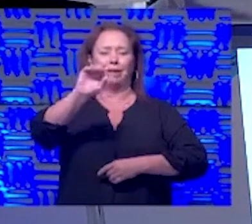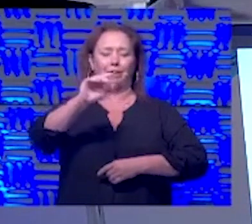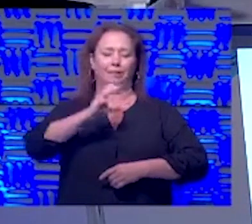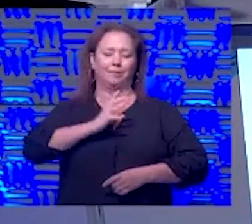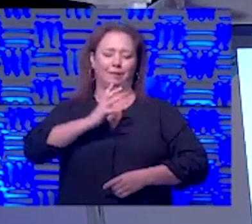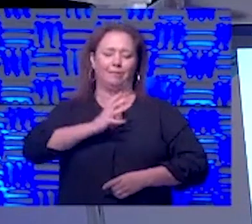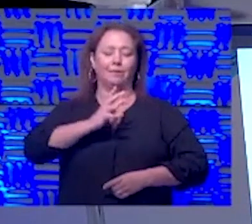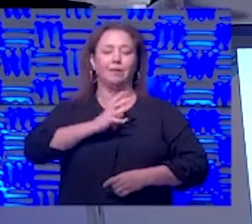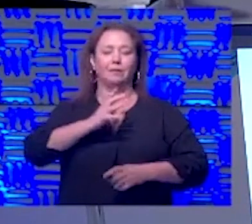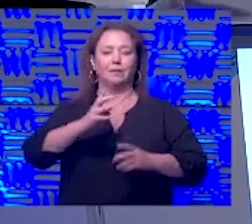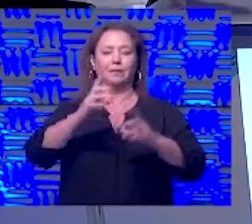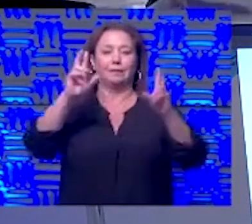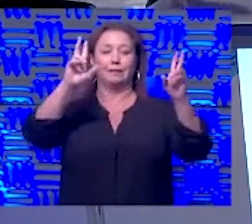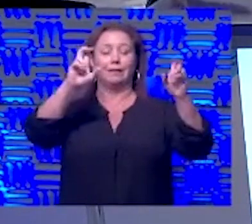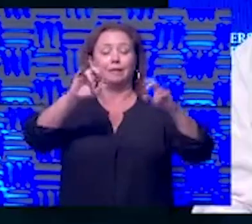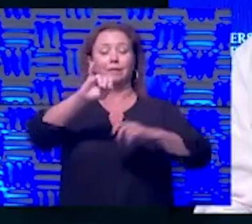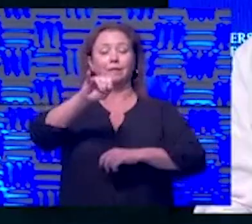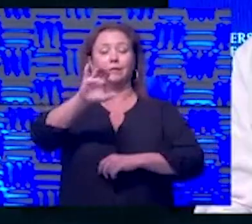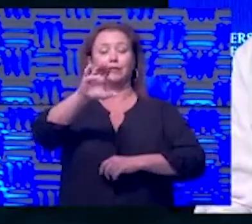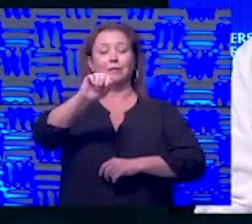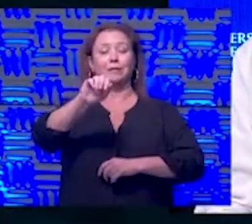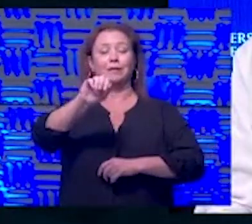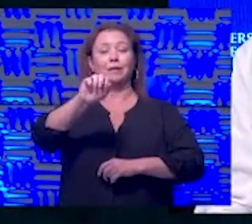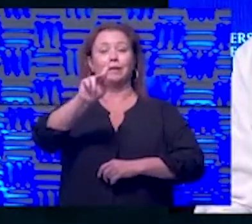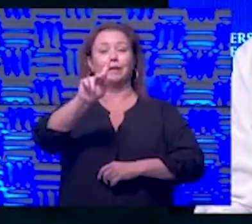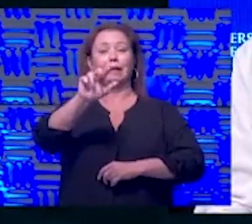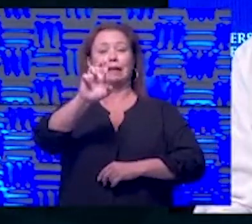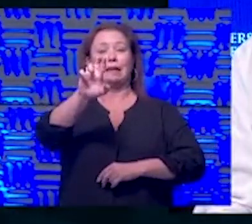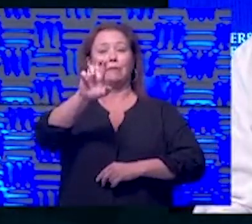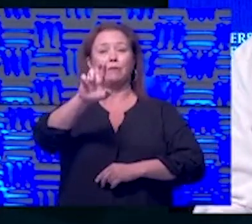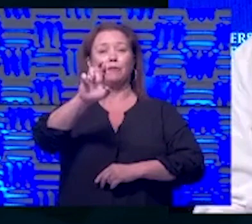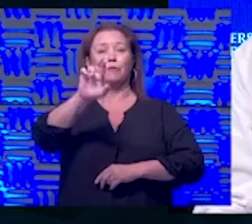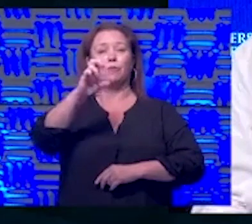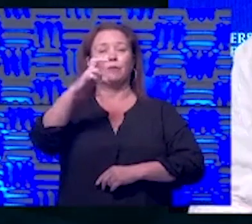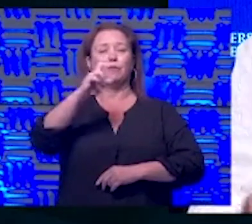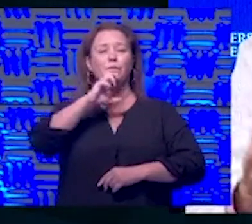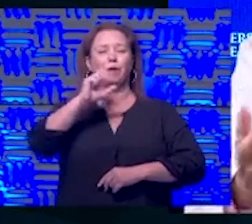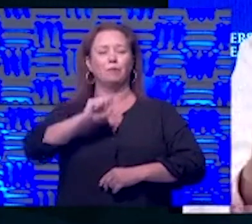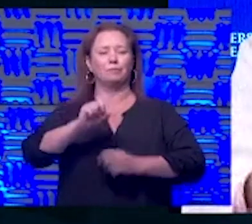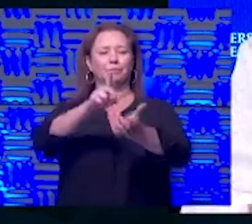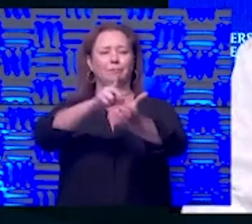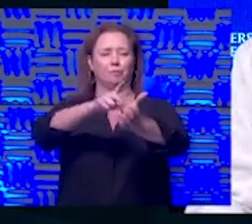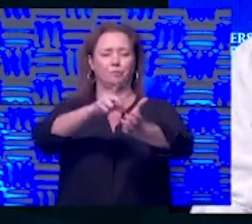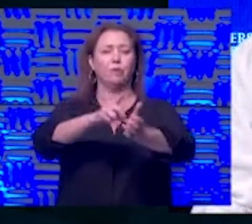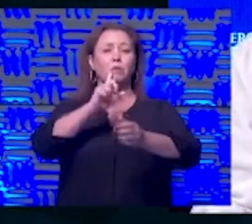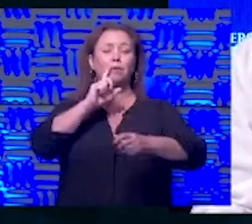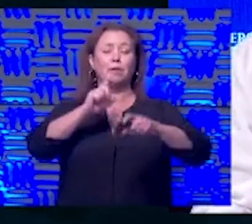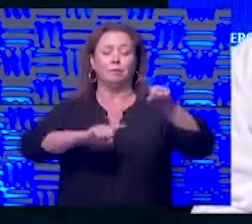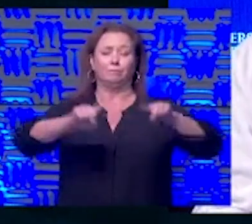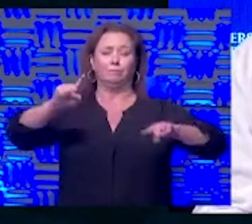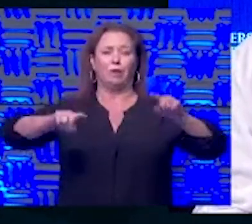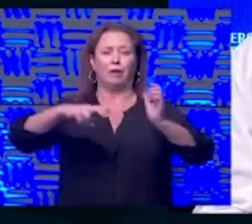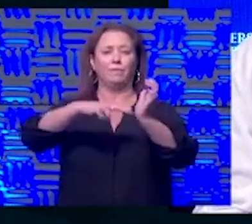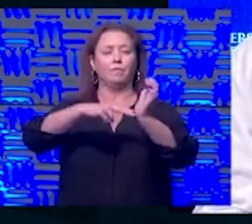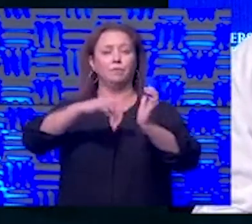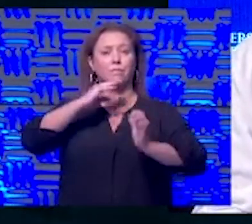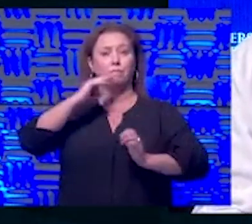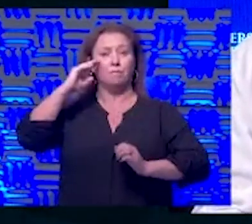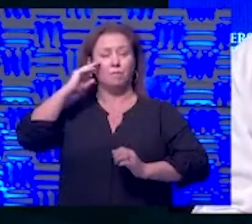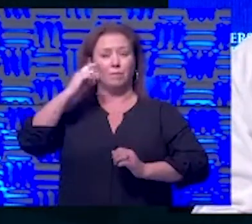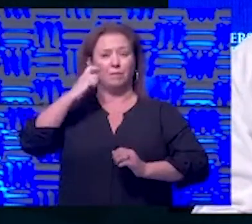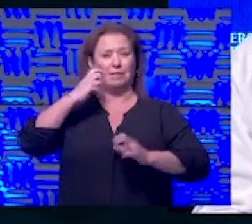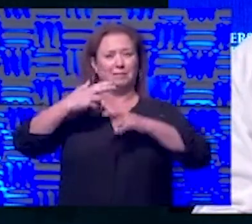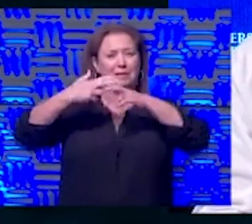that's close. And Jessica Kalender-Rich, who's one of our outstanding geriatricians here at KU, working in a number of nursing homes, and I believe has just